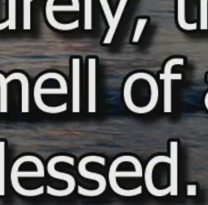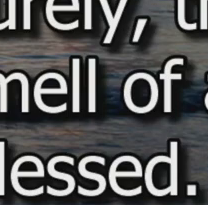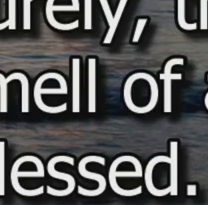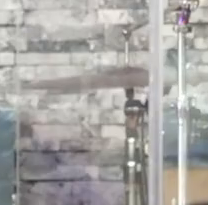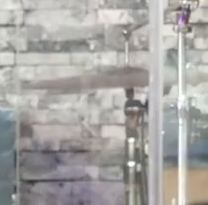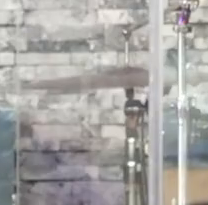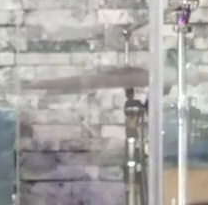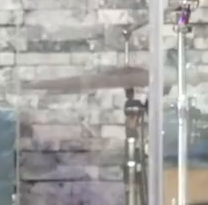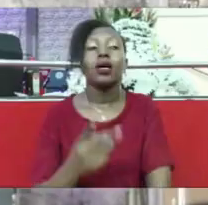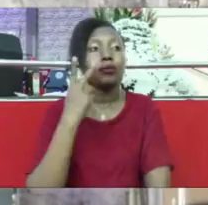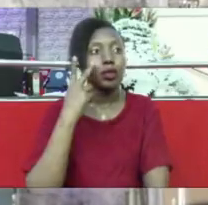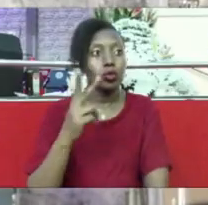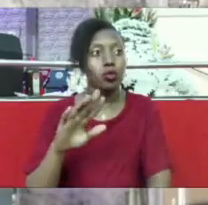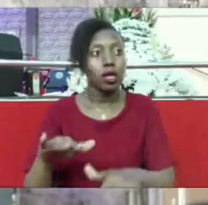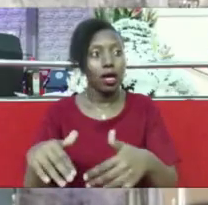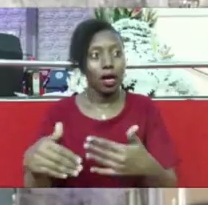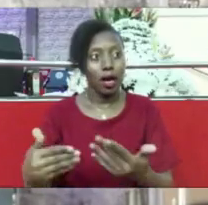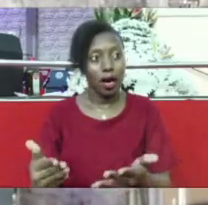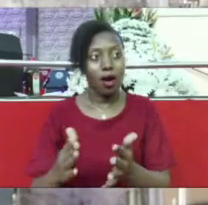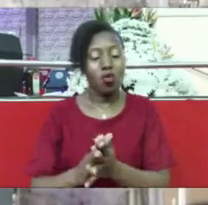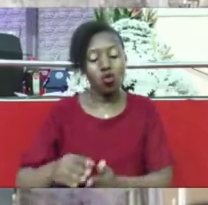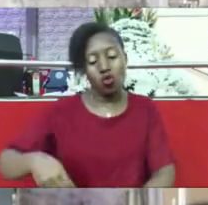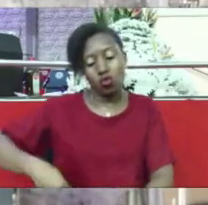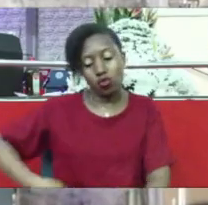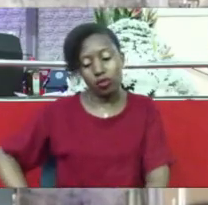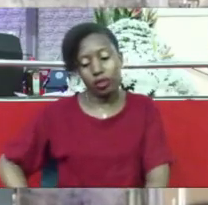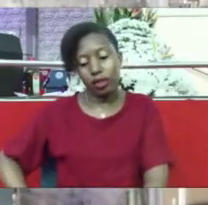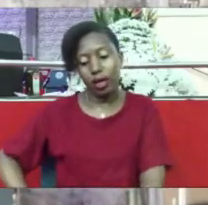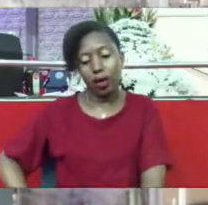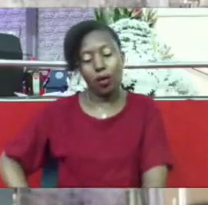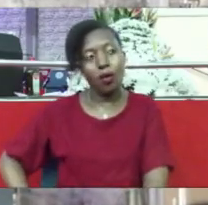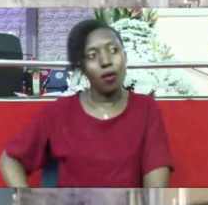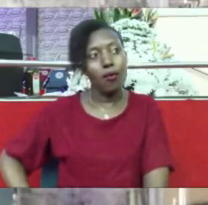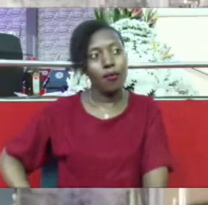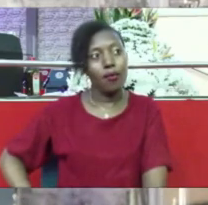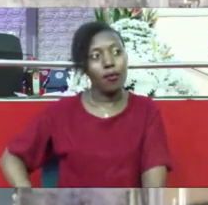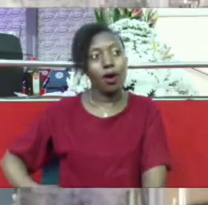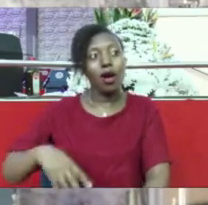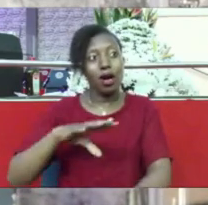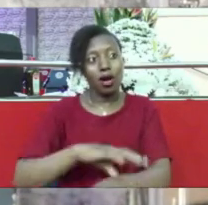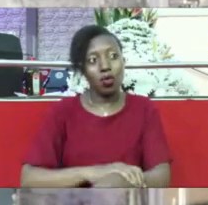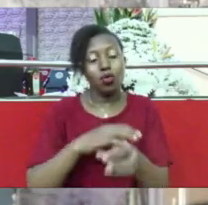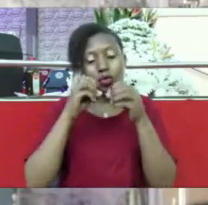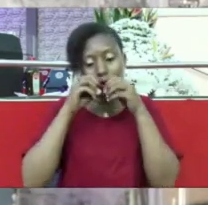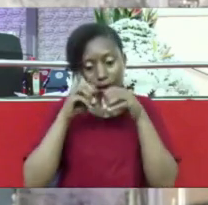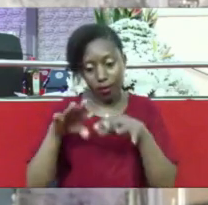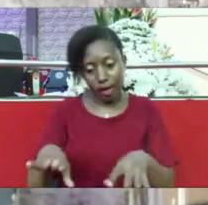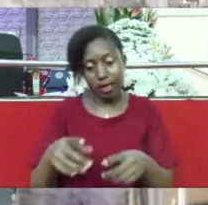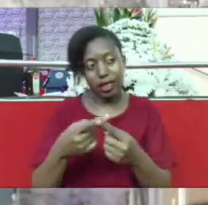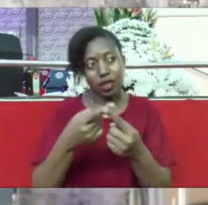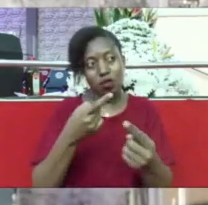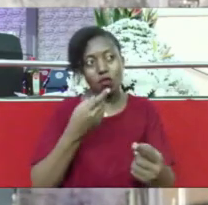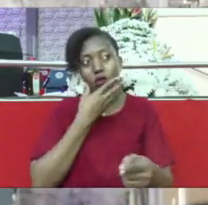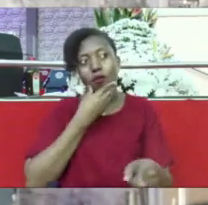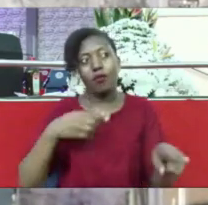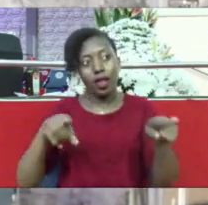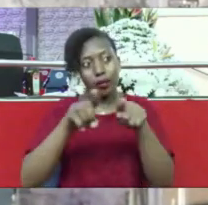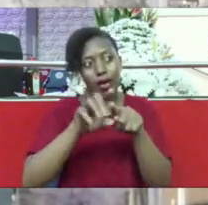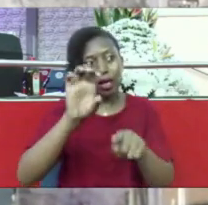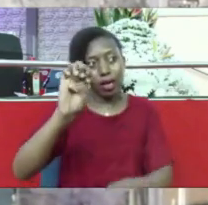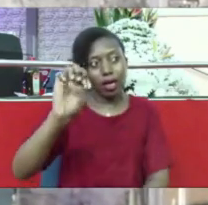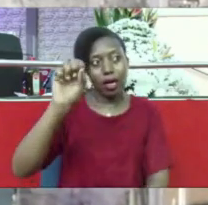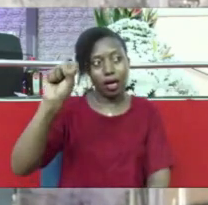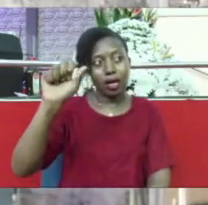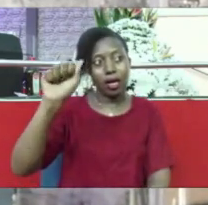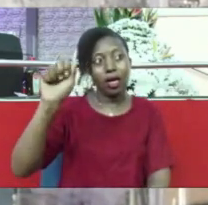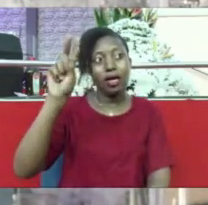You see how Jacob stole the blessings from Esau. Naona jinsi Yakobo aliiba baraka za